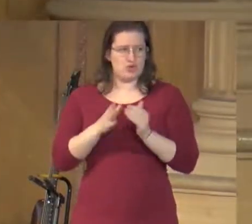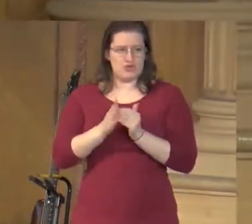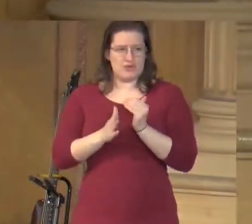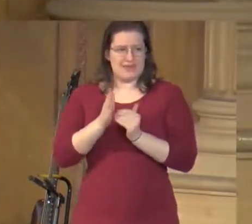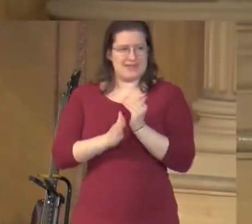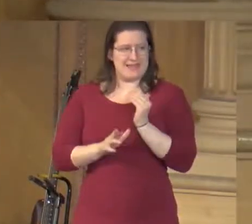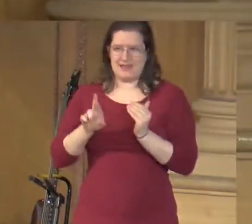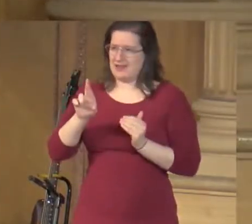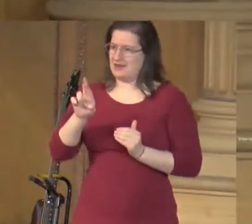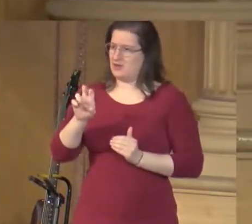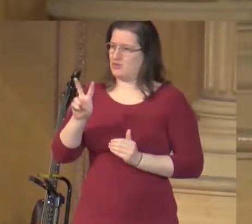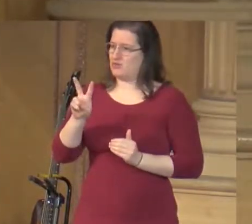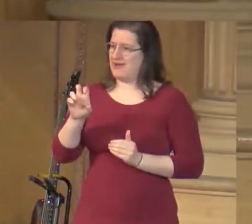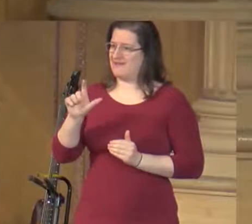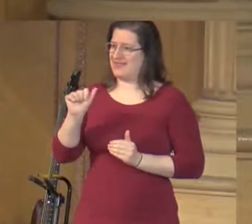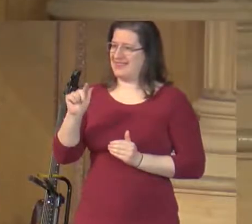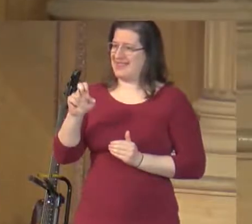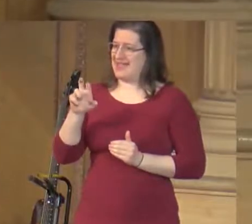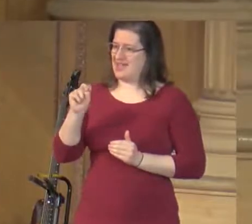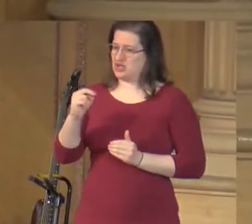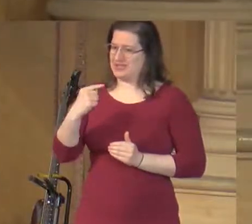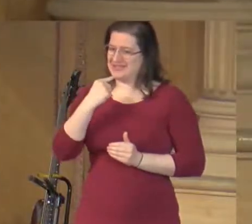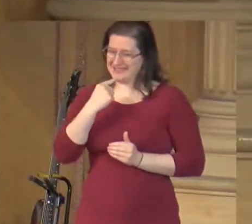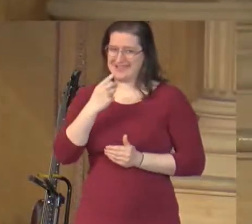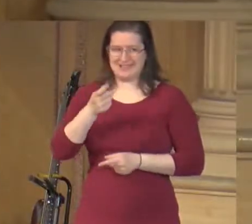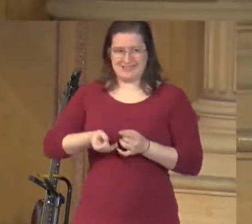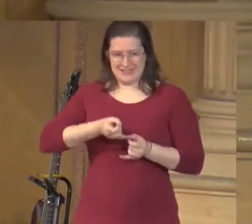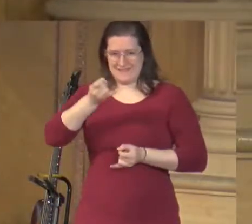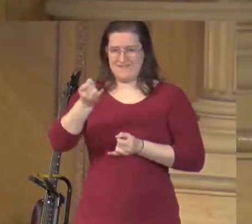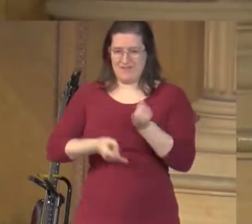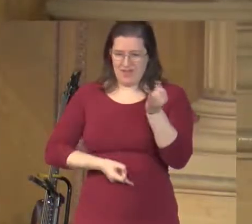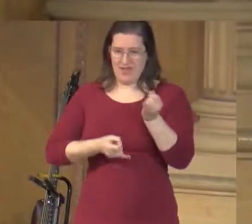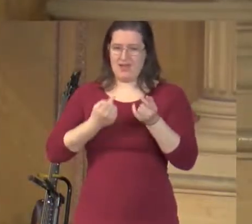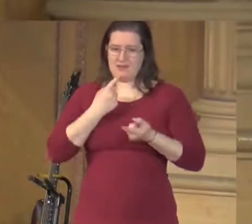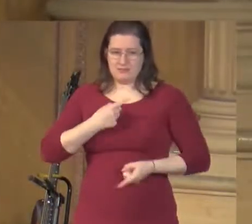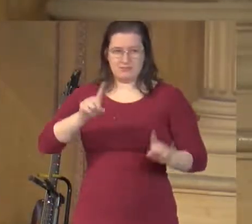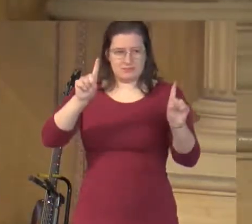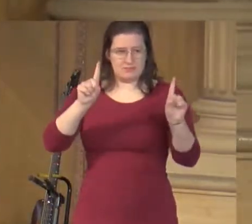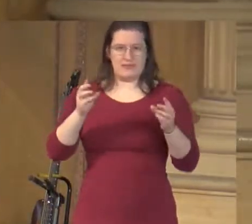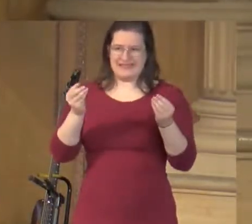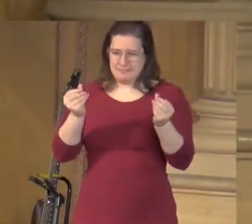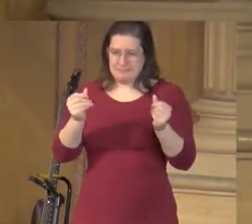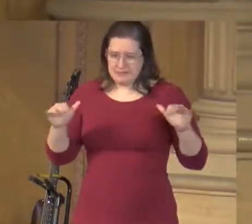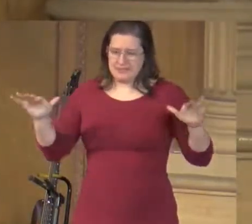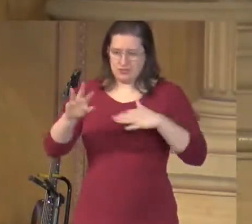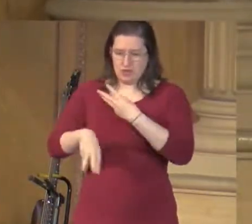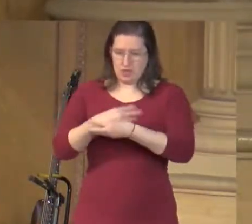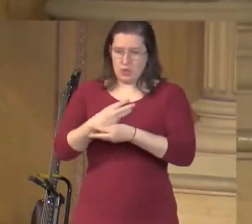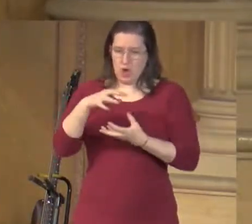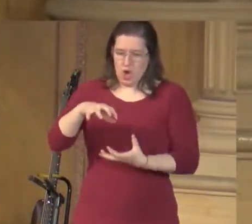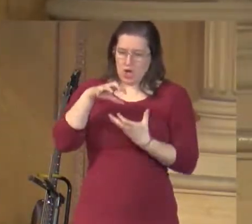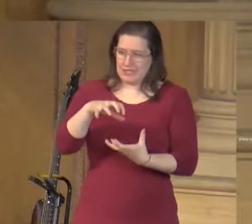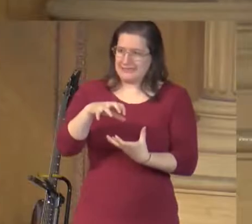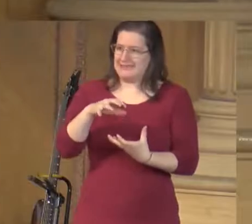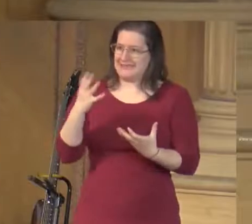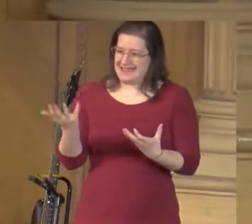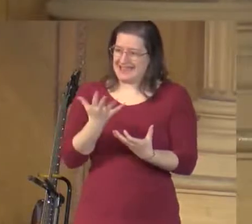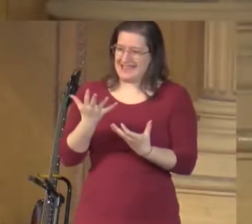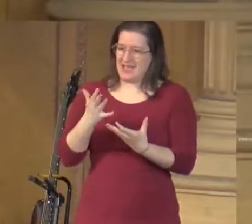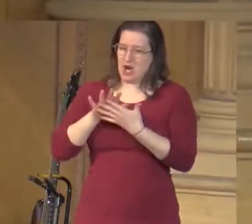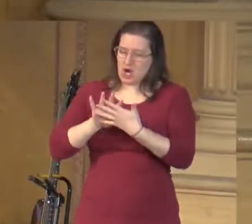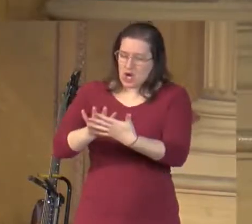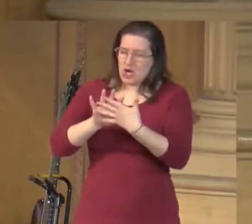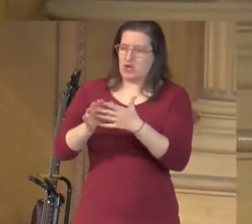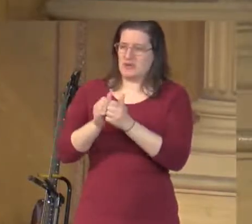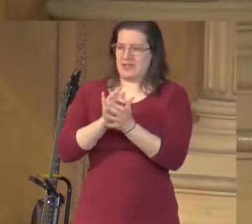end state of things for Christians is material world. With Jesus dwelling among us, the lamb as the light of the whole